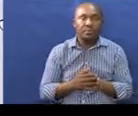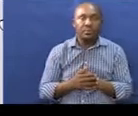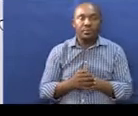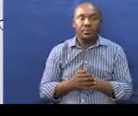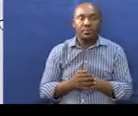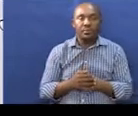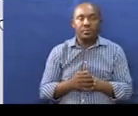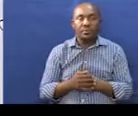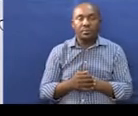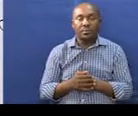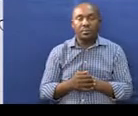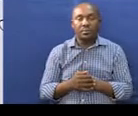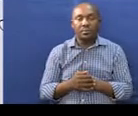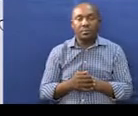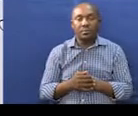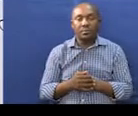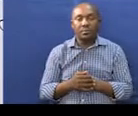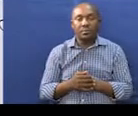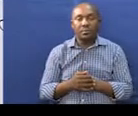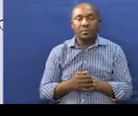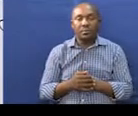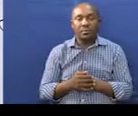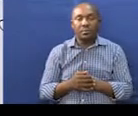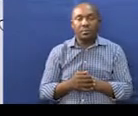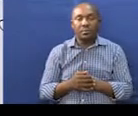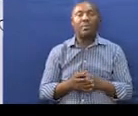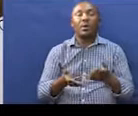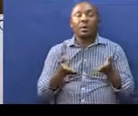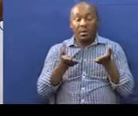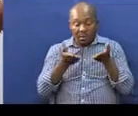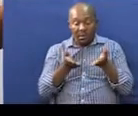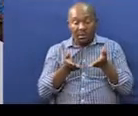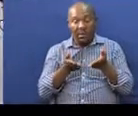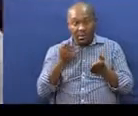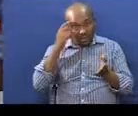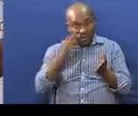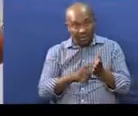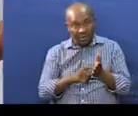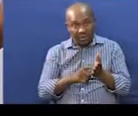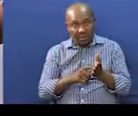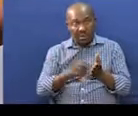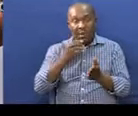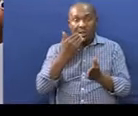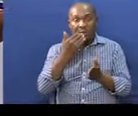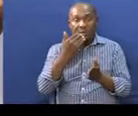Benedict's solution. This means reducing sugar was absent.